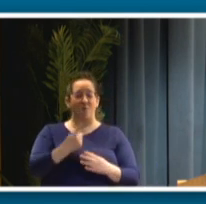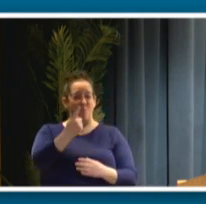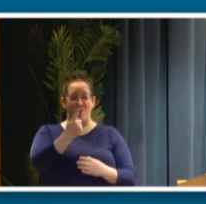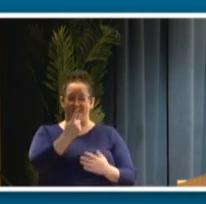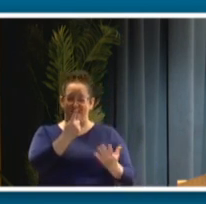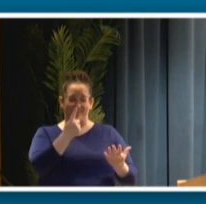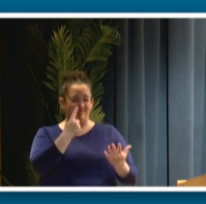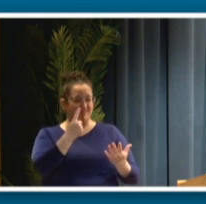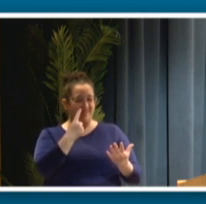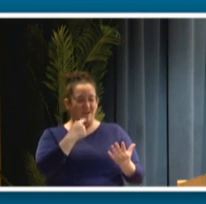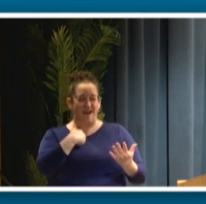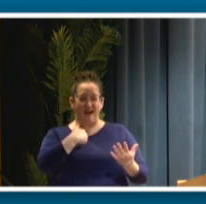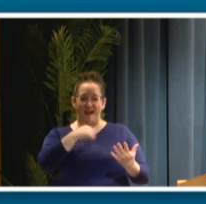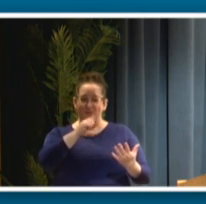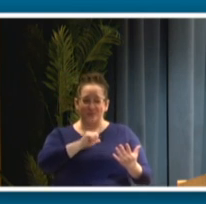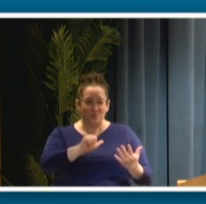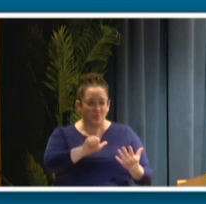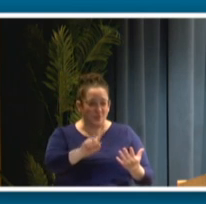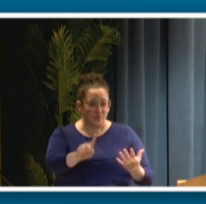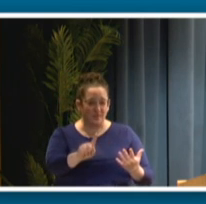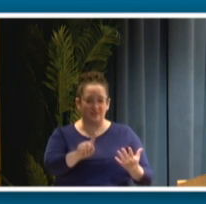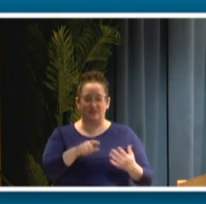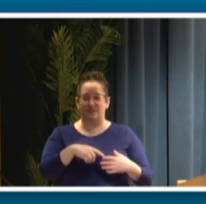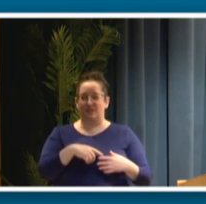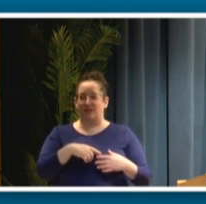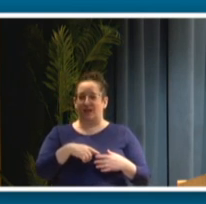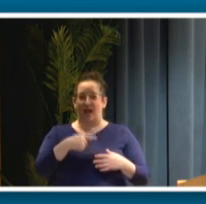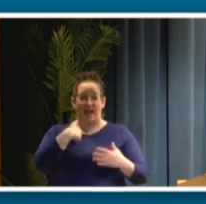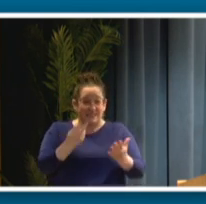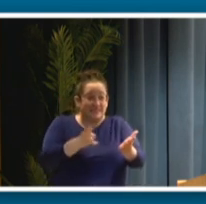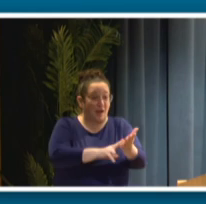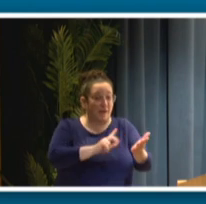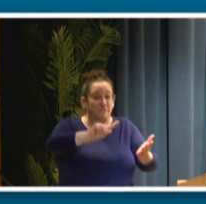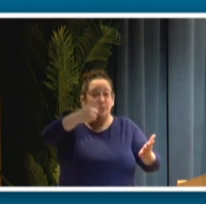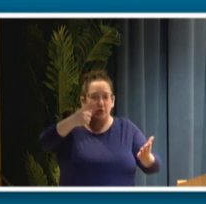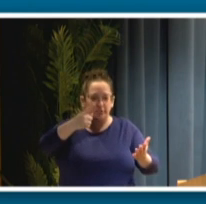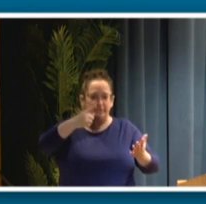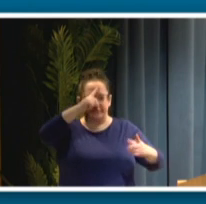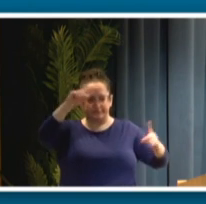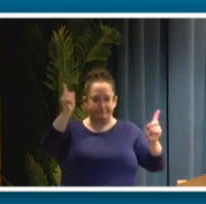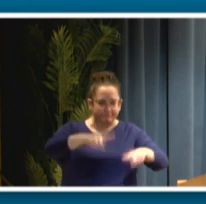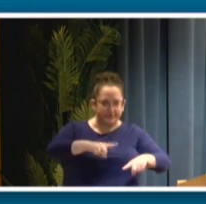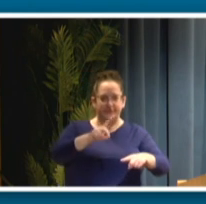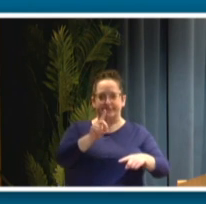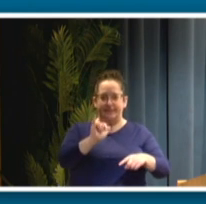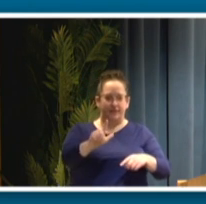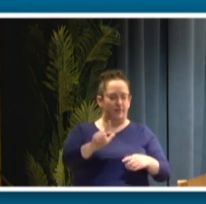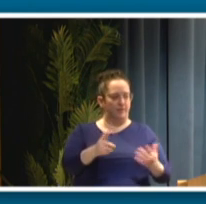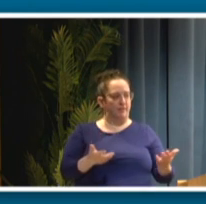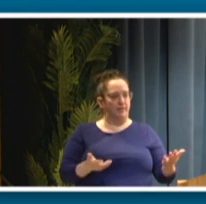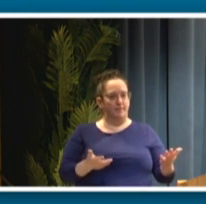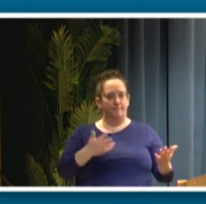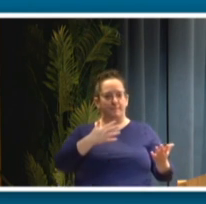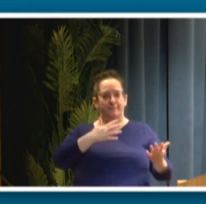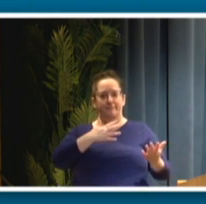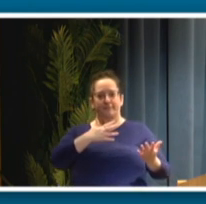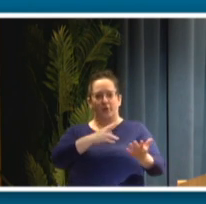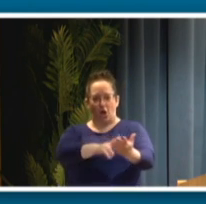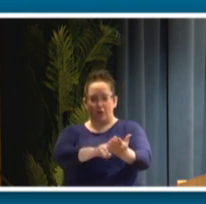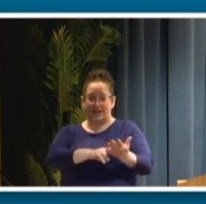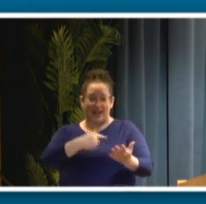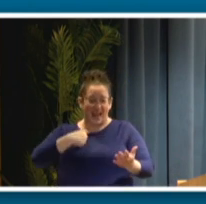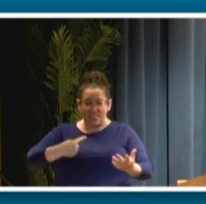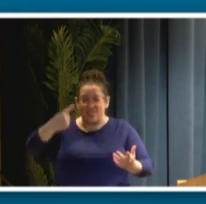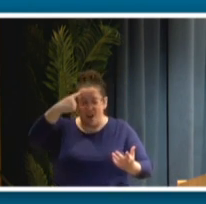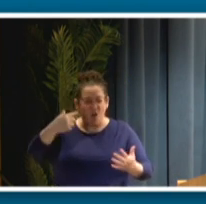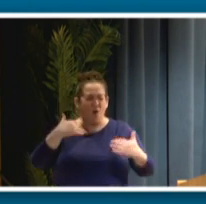my first deal, I was 21 years old when I first signed my first deal. And here's the thing, at the time, I thought that in and of itself was a success, right? And it was